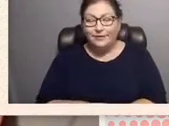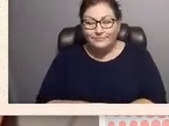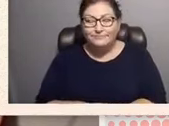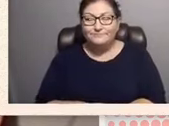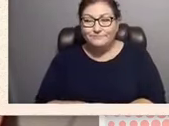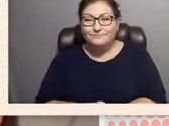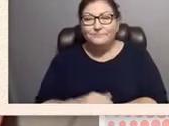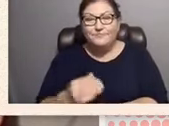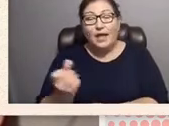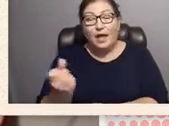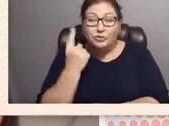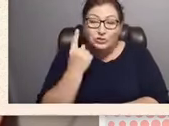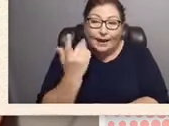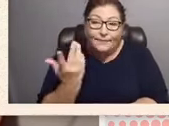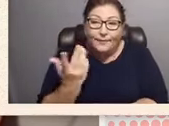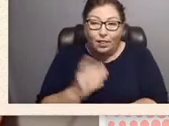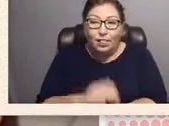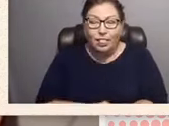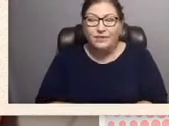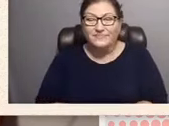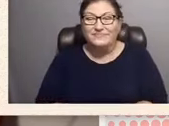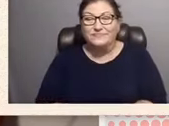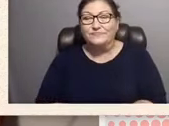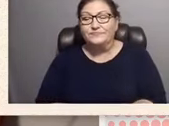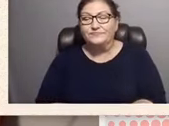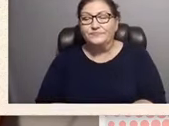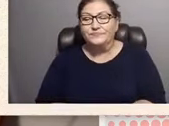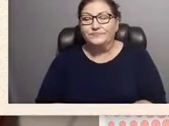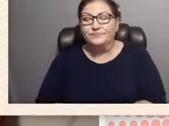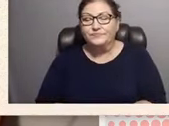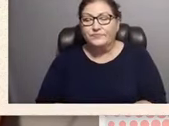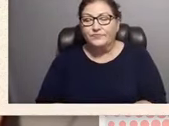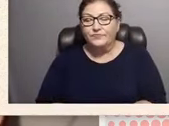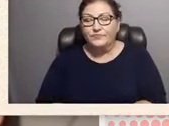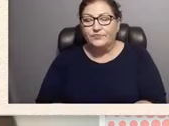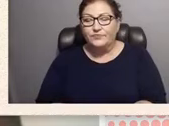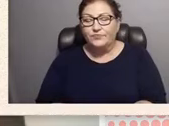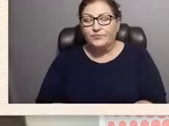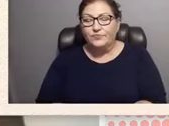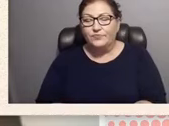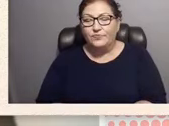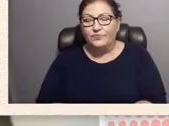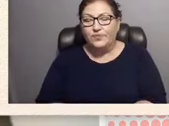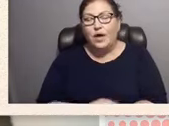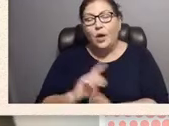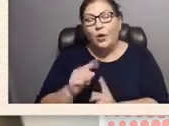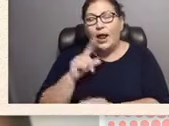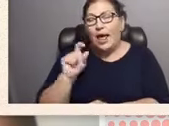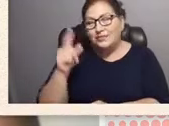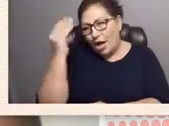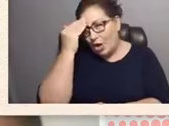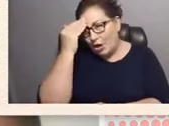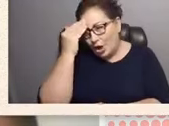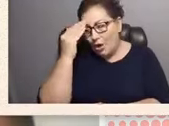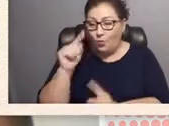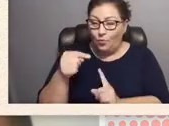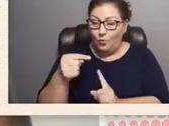understandable. I just want to ask, like, how was, I know we were kind of little kids at the time, but how